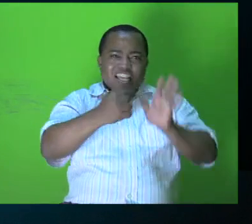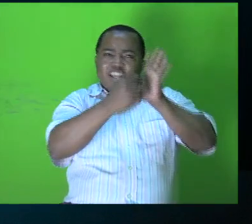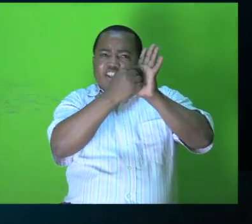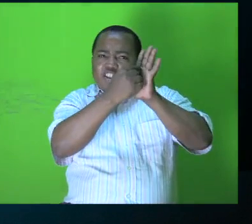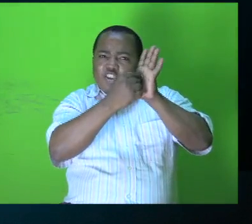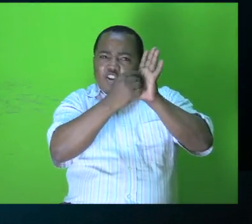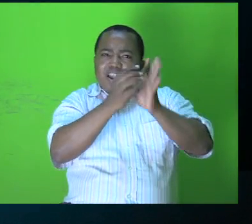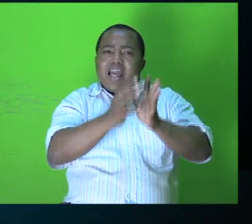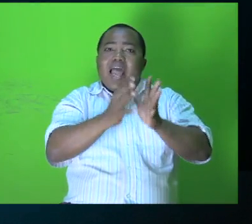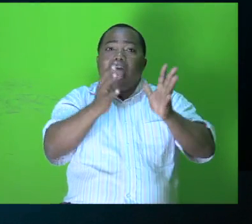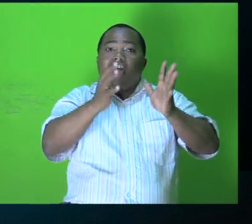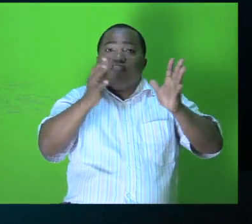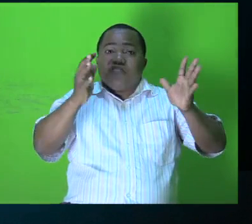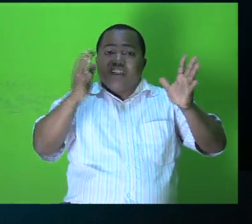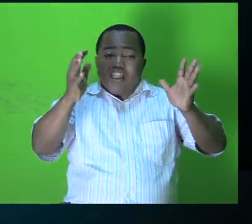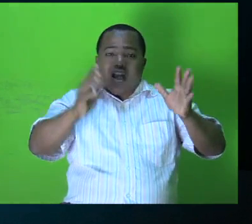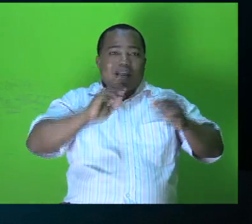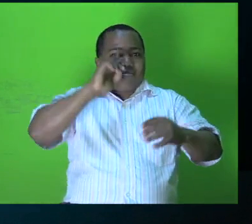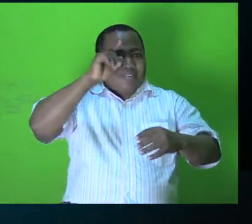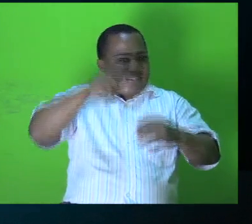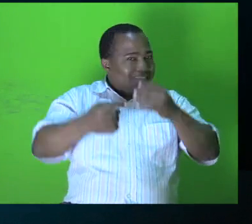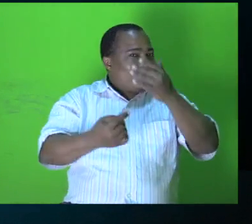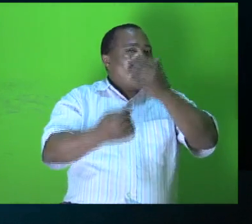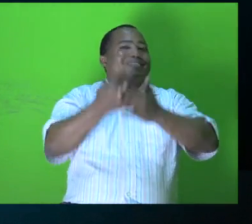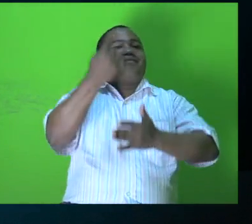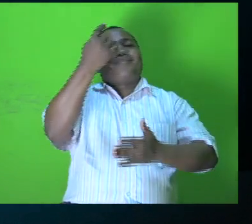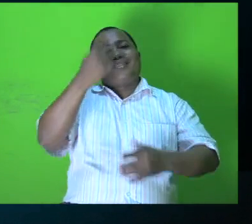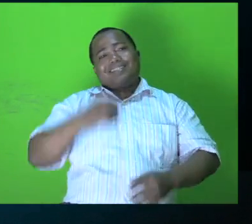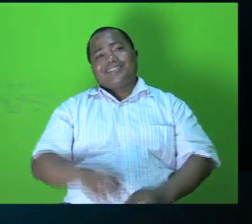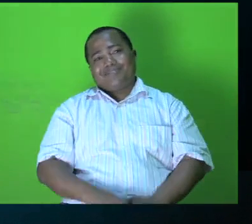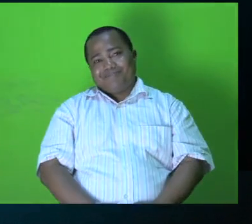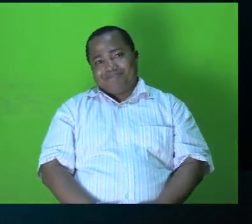envelope still in place.